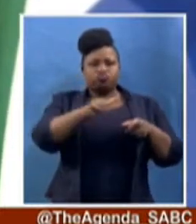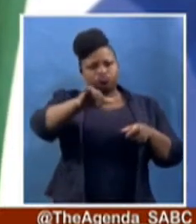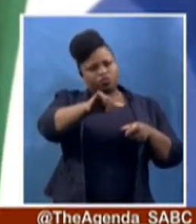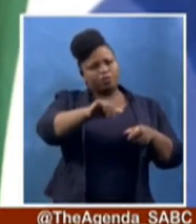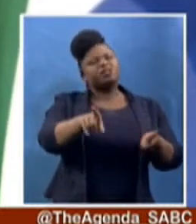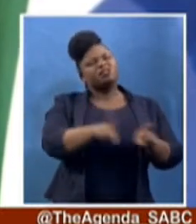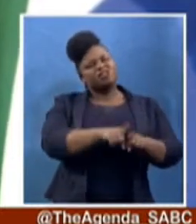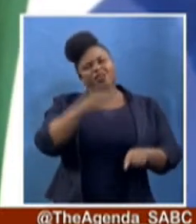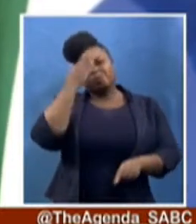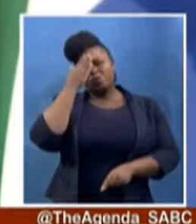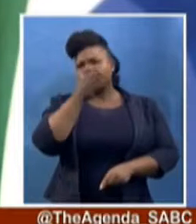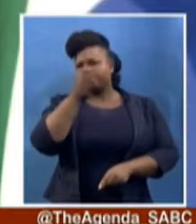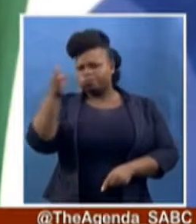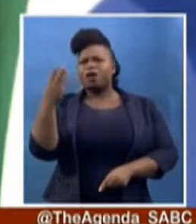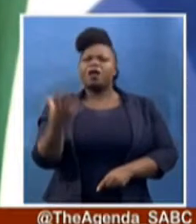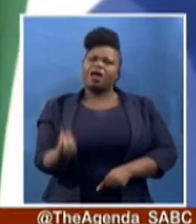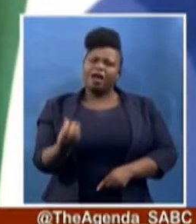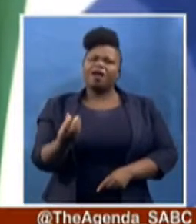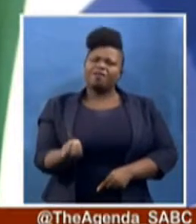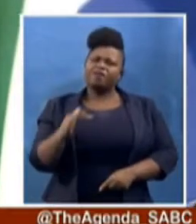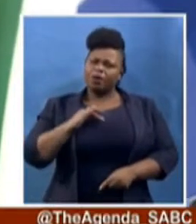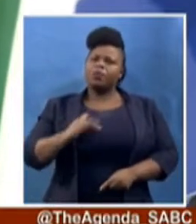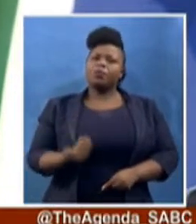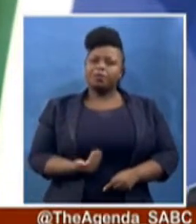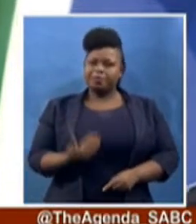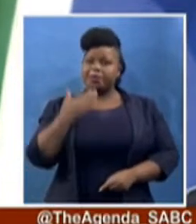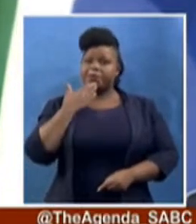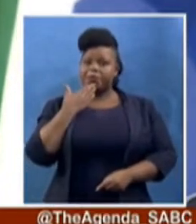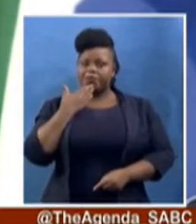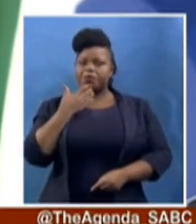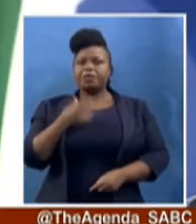fly these lethal fighter jets.